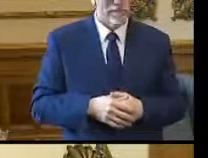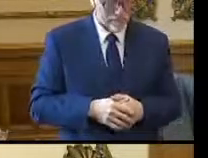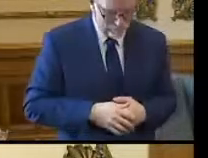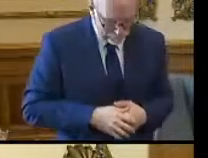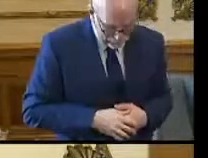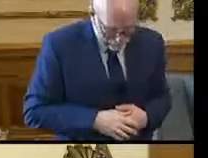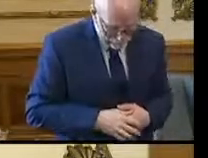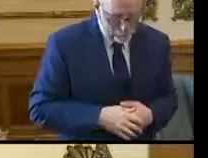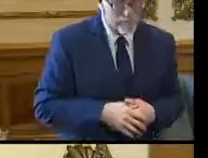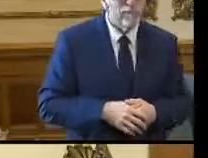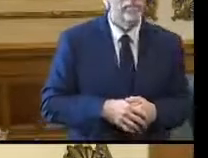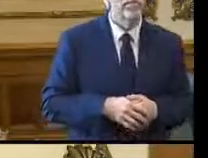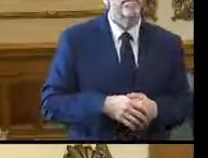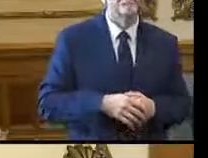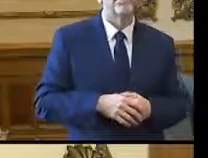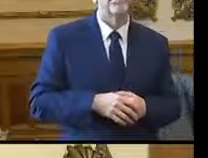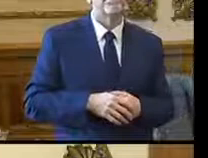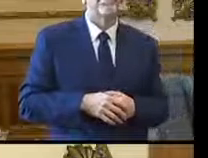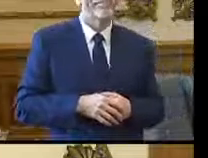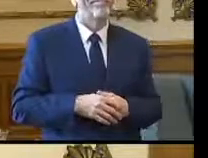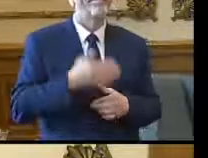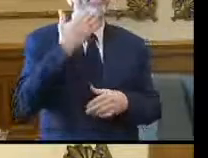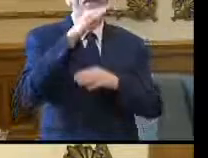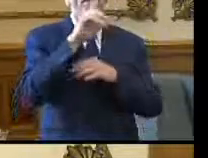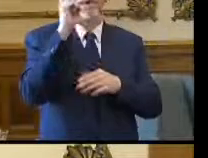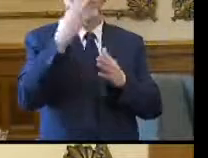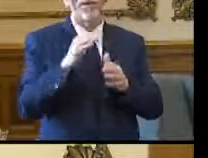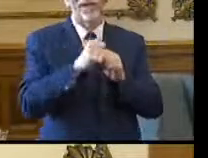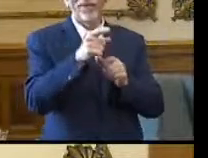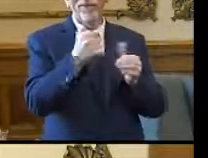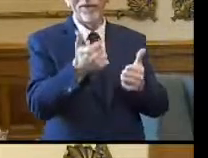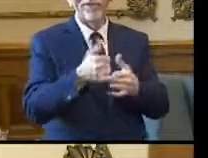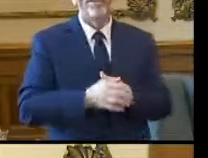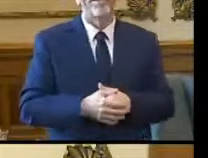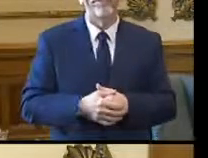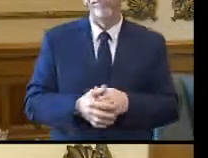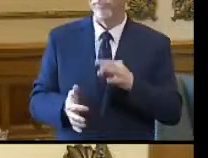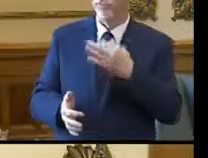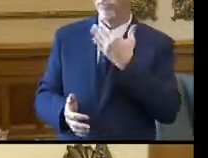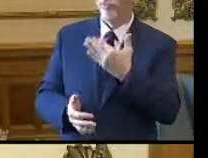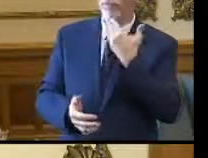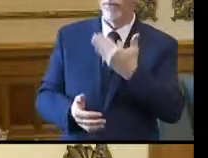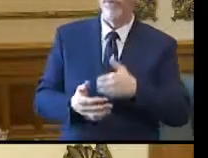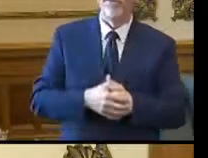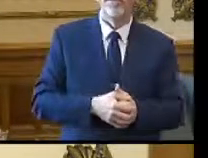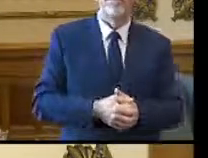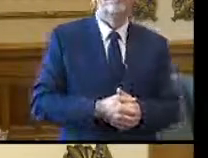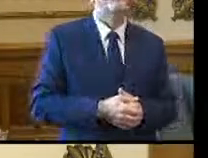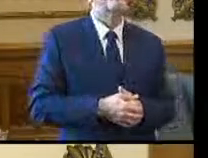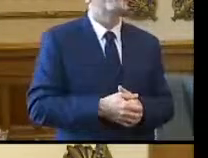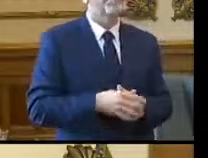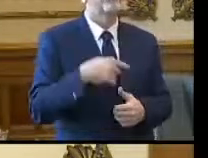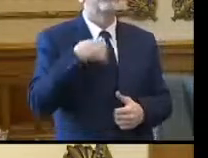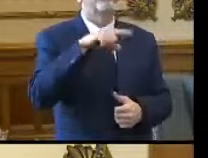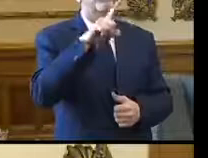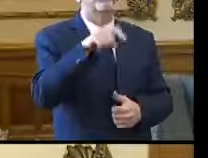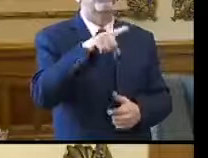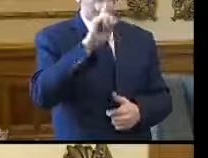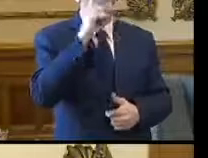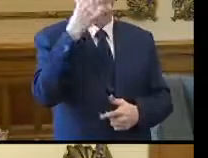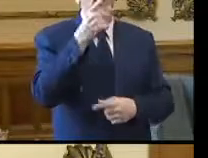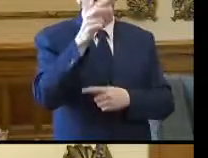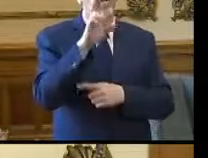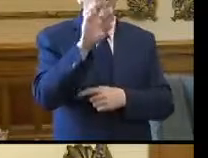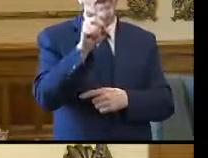you can tell, the local health department, their chain of command goes up to the Indiana State Department of Health, and ours goes up to the